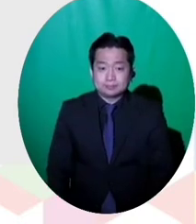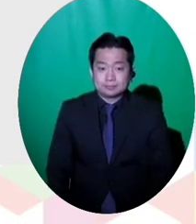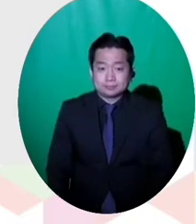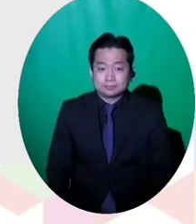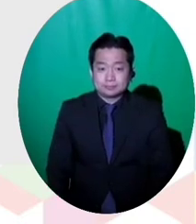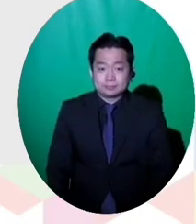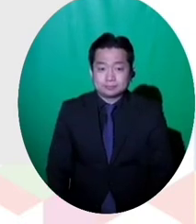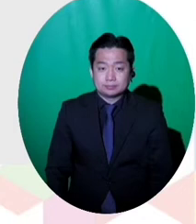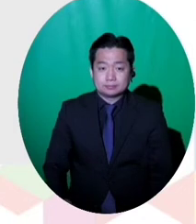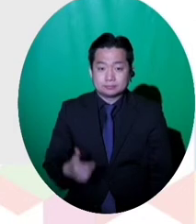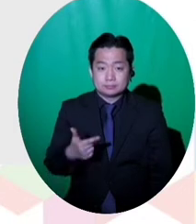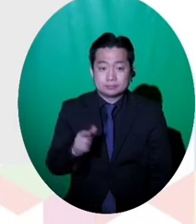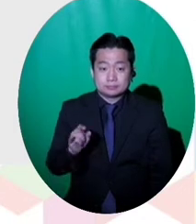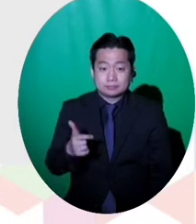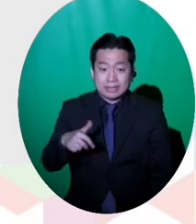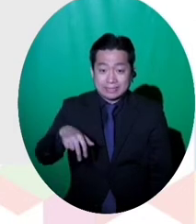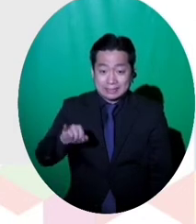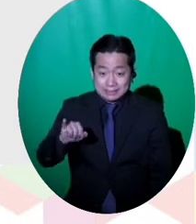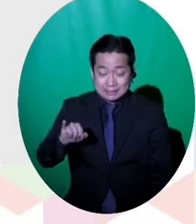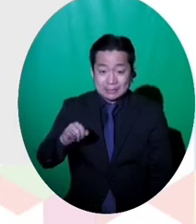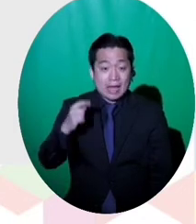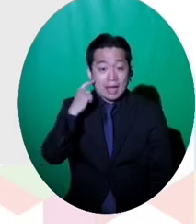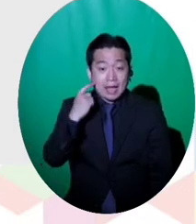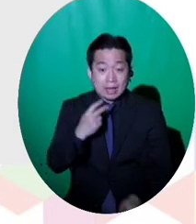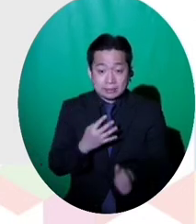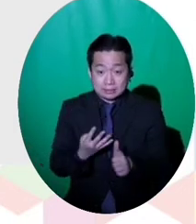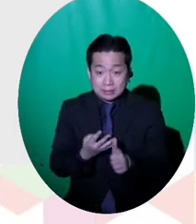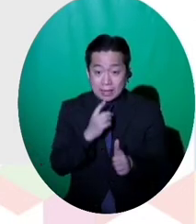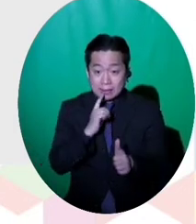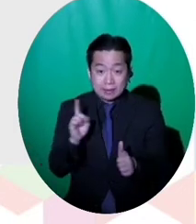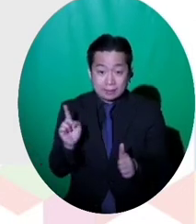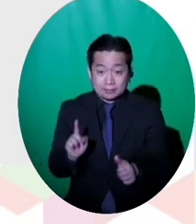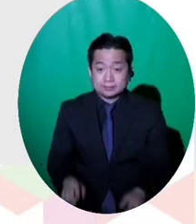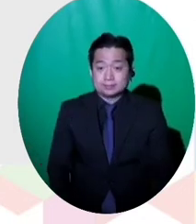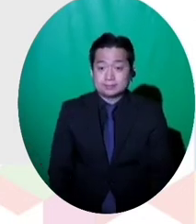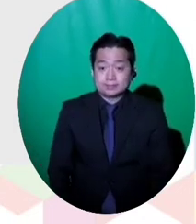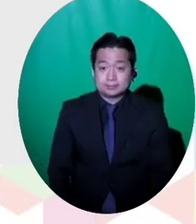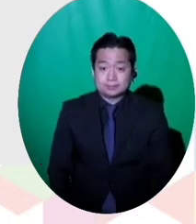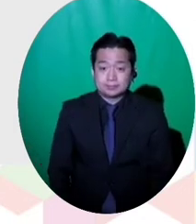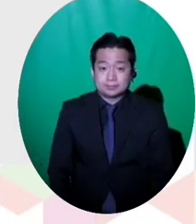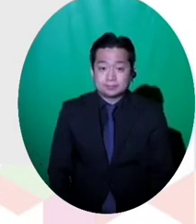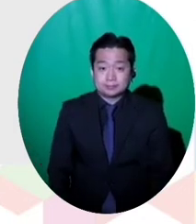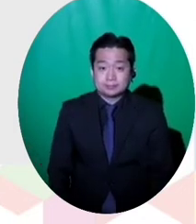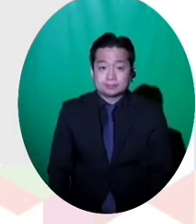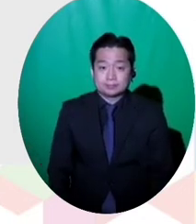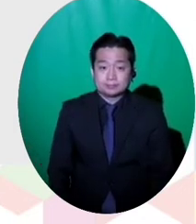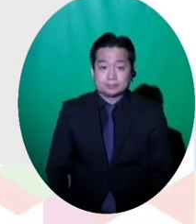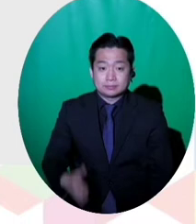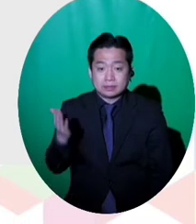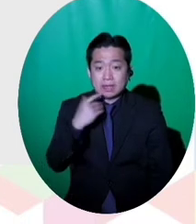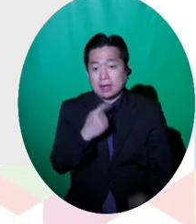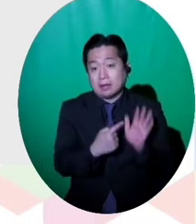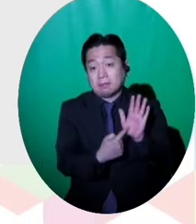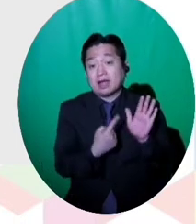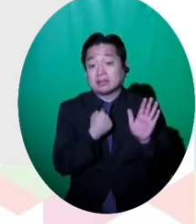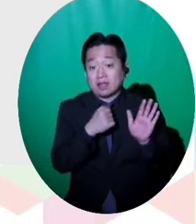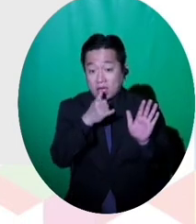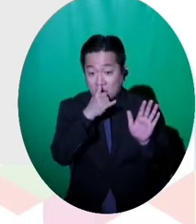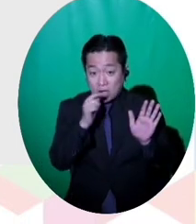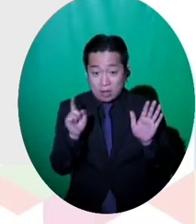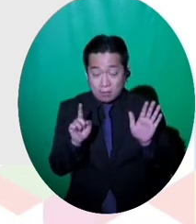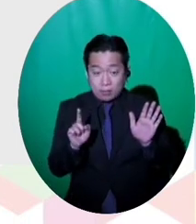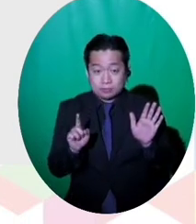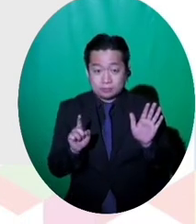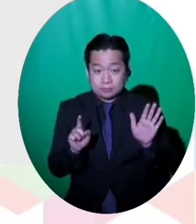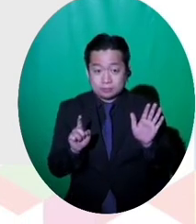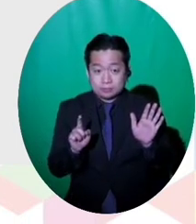is a member of the public choice revolution. These are people who argue that we can in fact quantify everything in public,